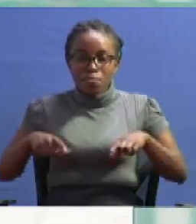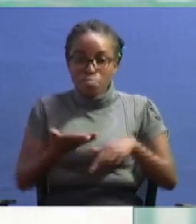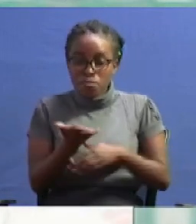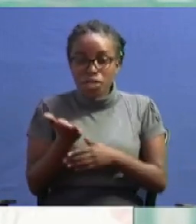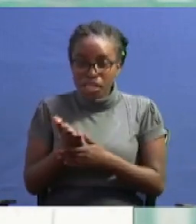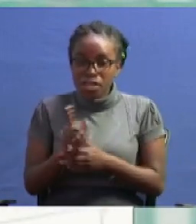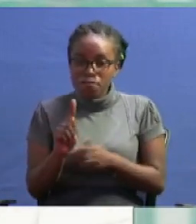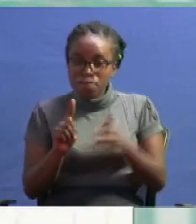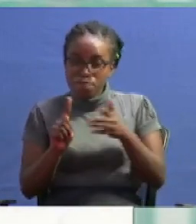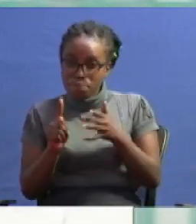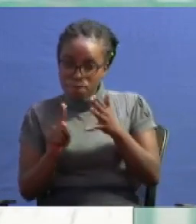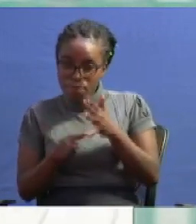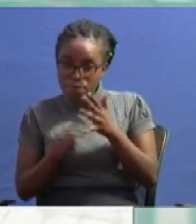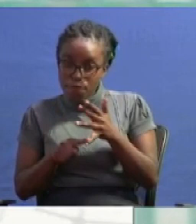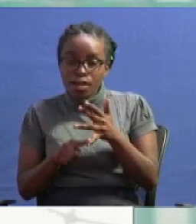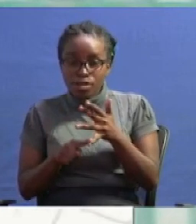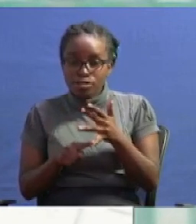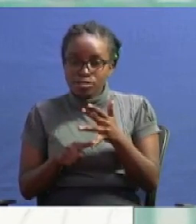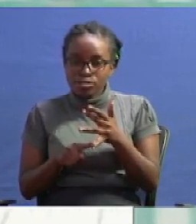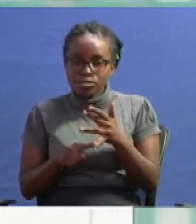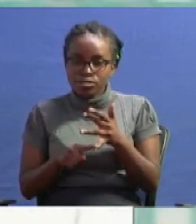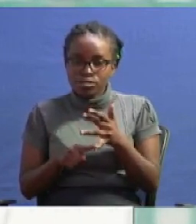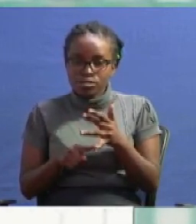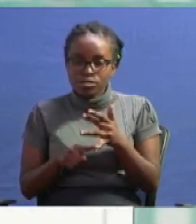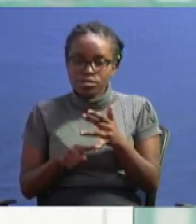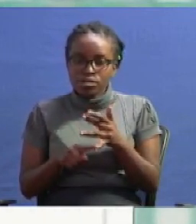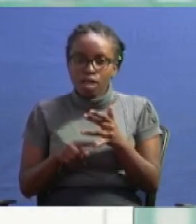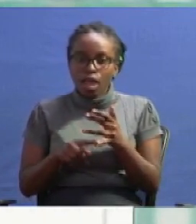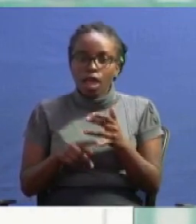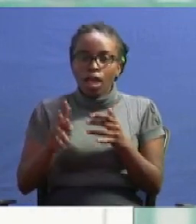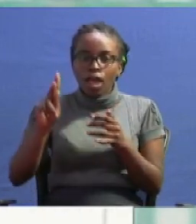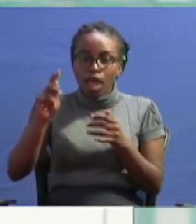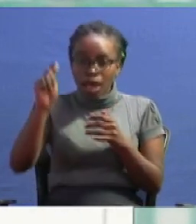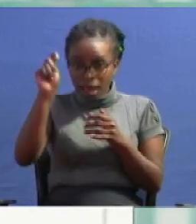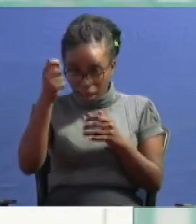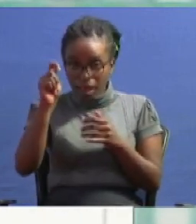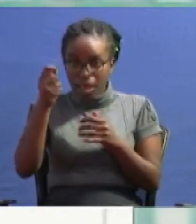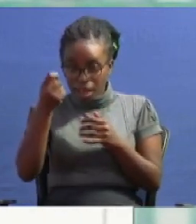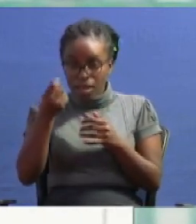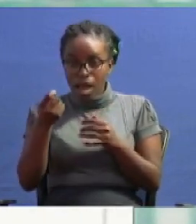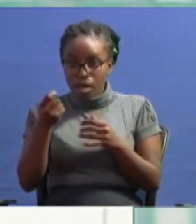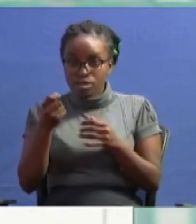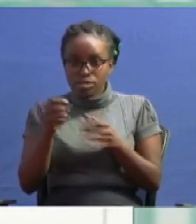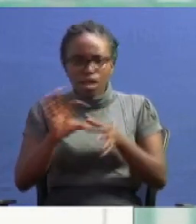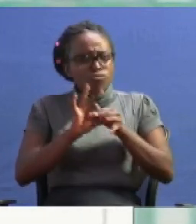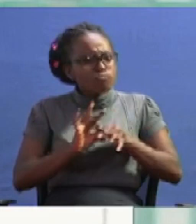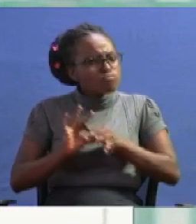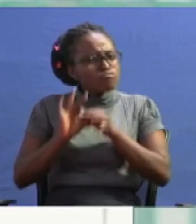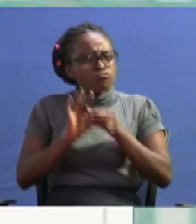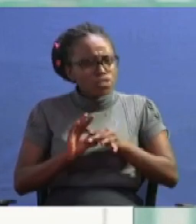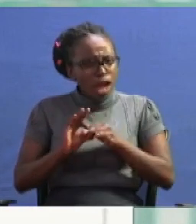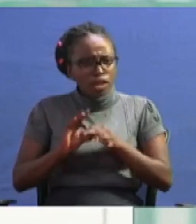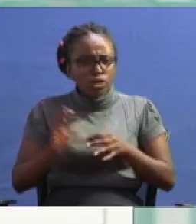when Mzee Jomo Kenyatta convinced them that they needed to unite because of the Oginga Odinga